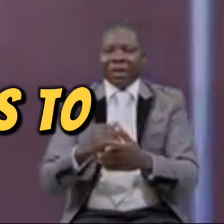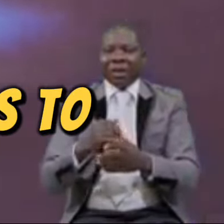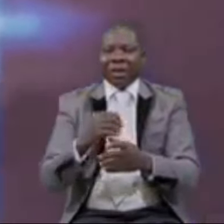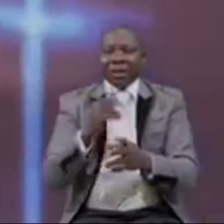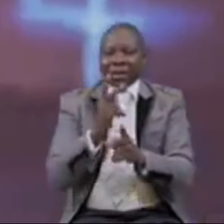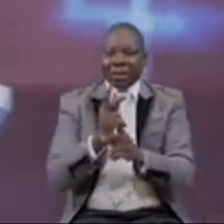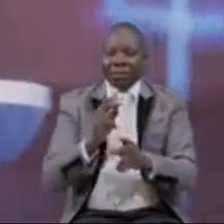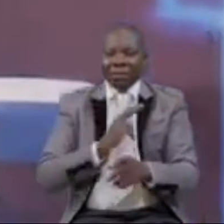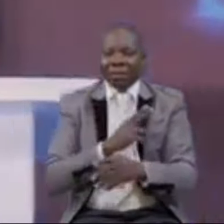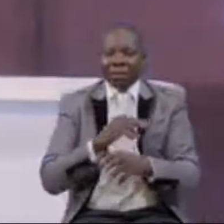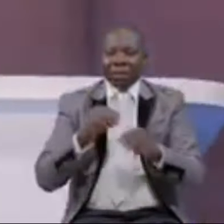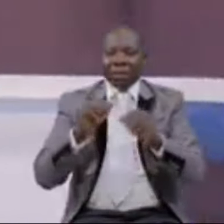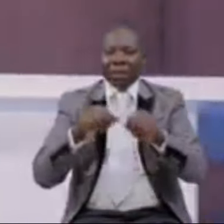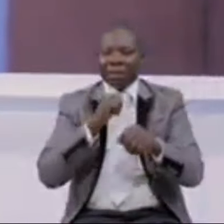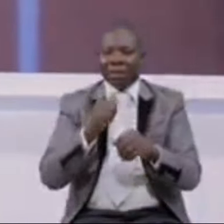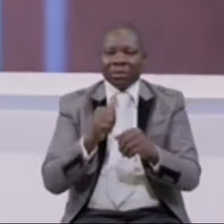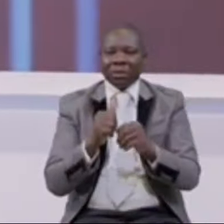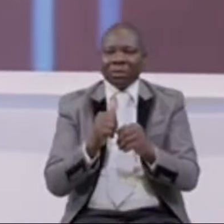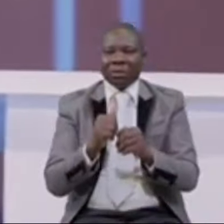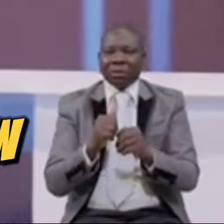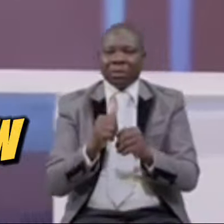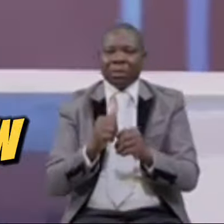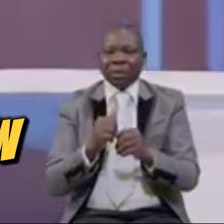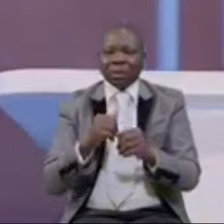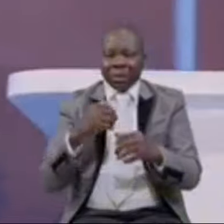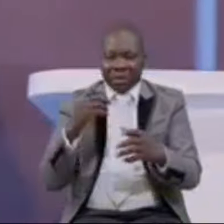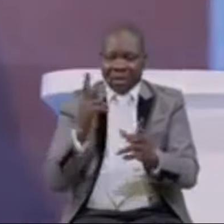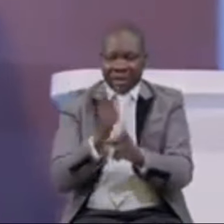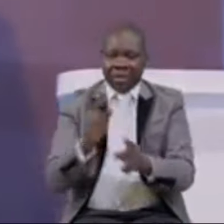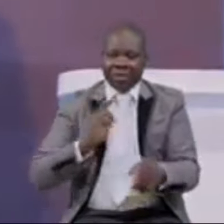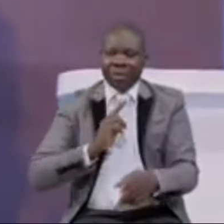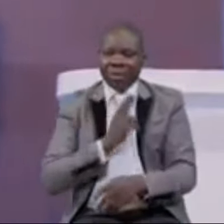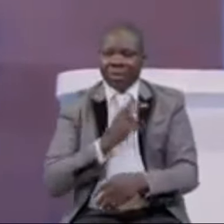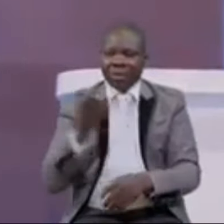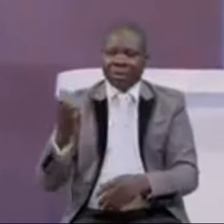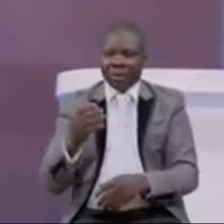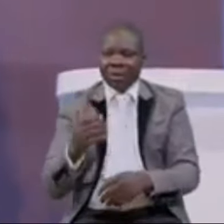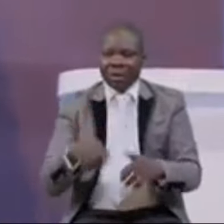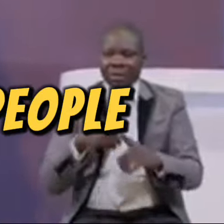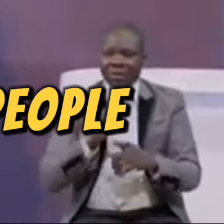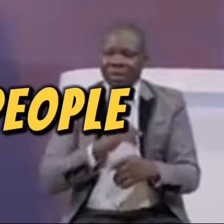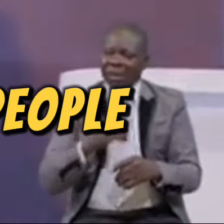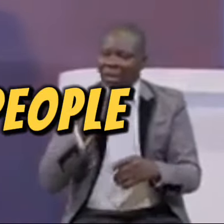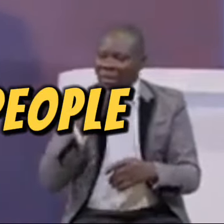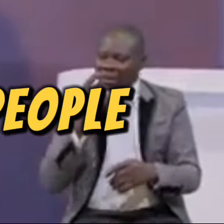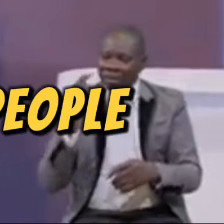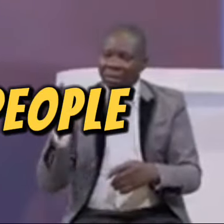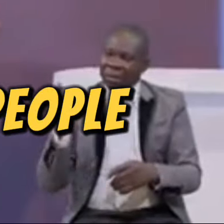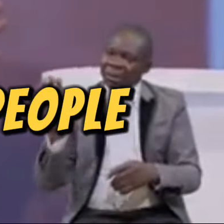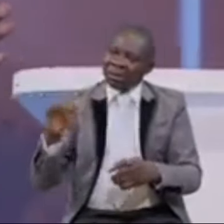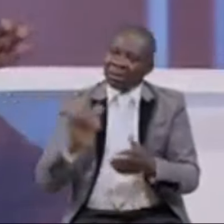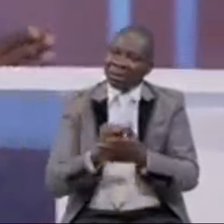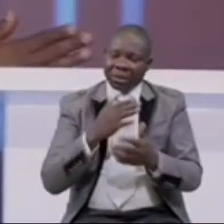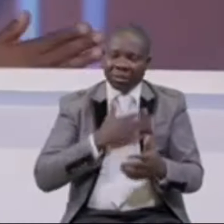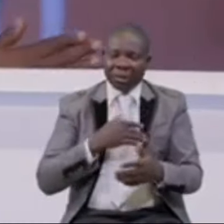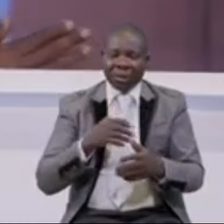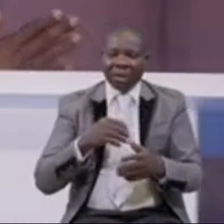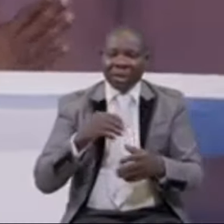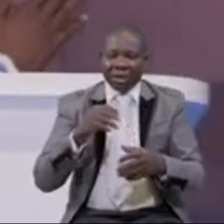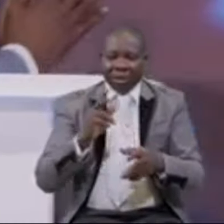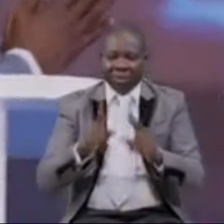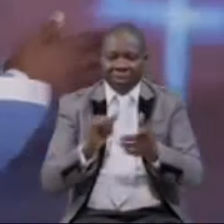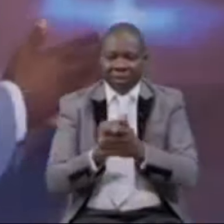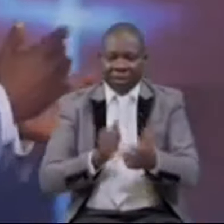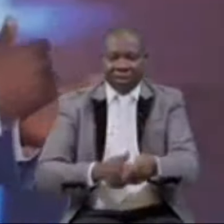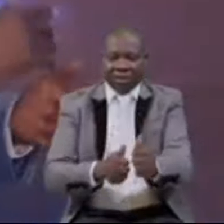there, when I say us, my, you know, electronics people and media people that went with me. And then